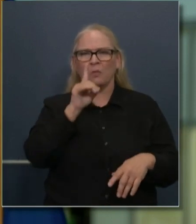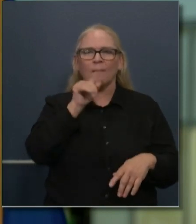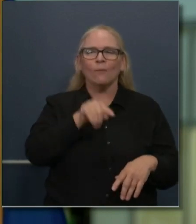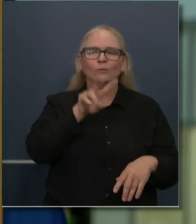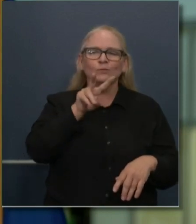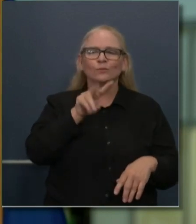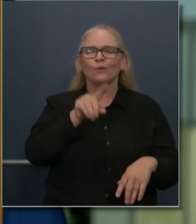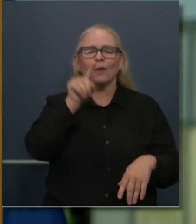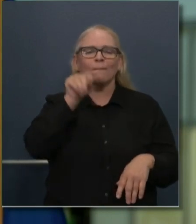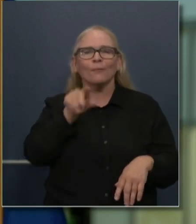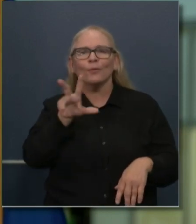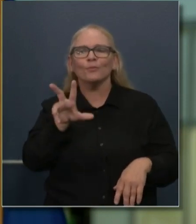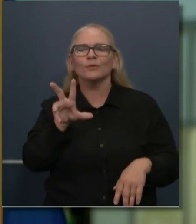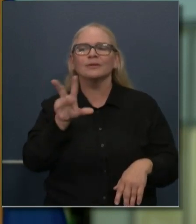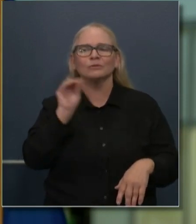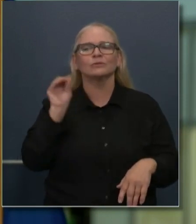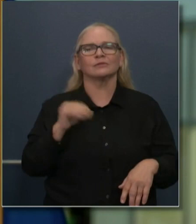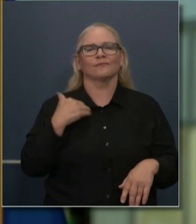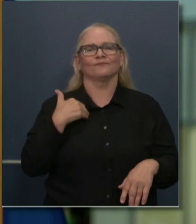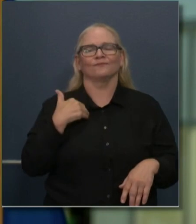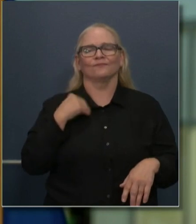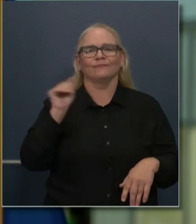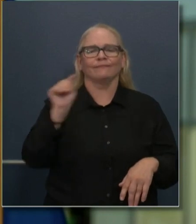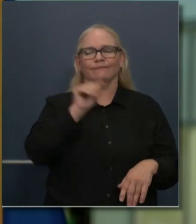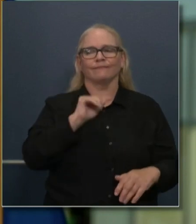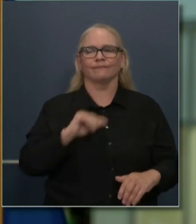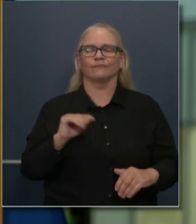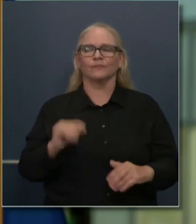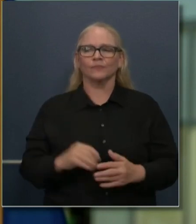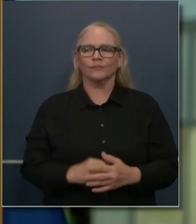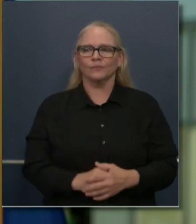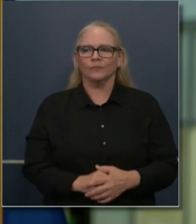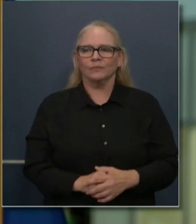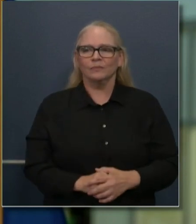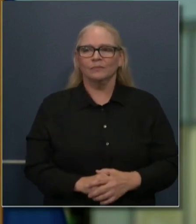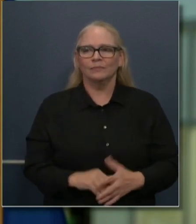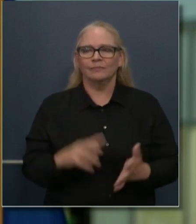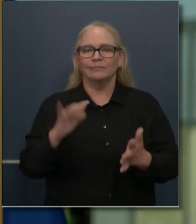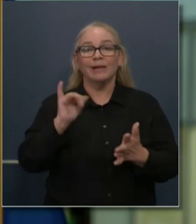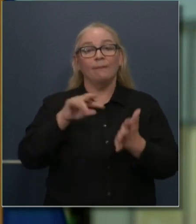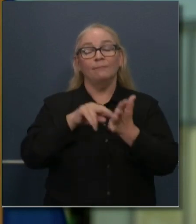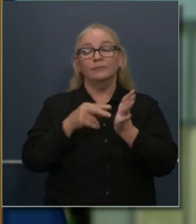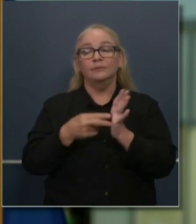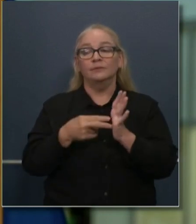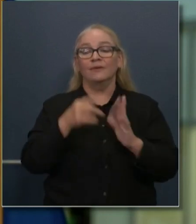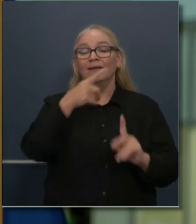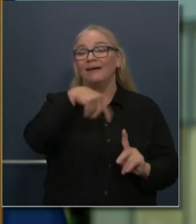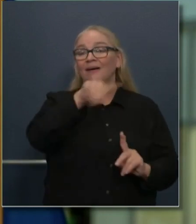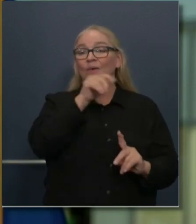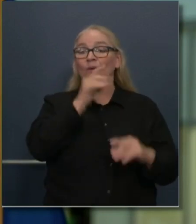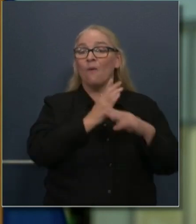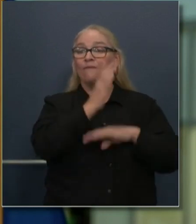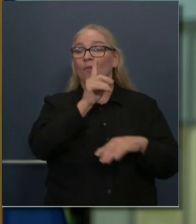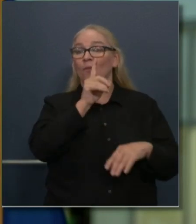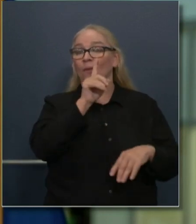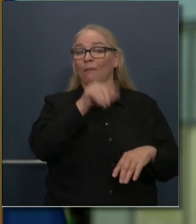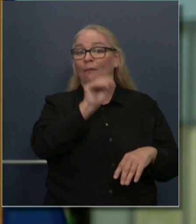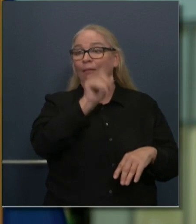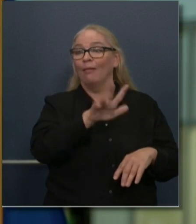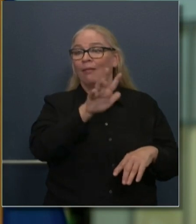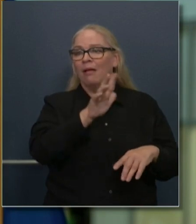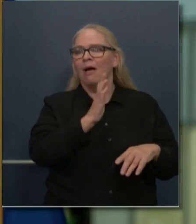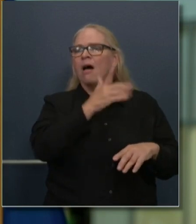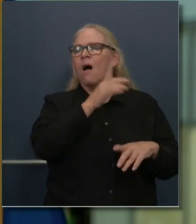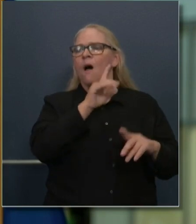1.3. And what that means is that more people over time will become infected. So even though we look at